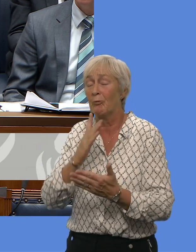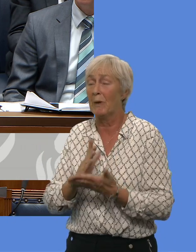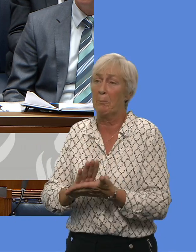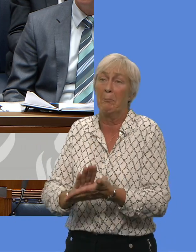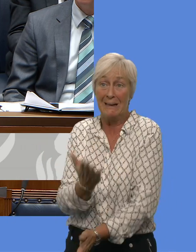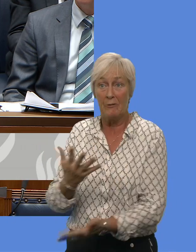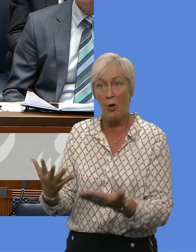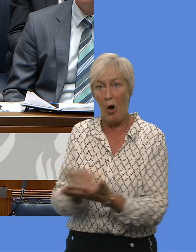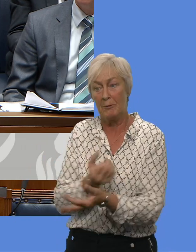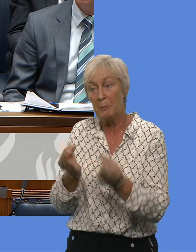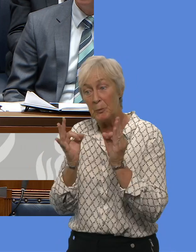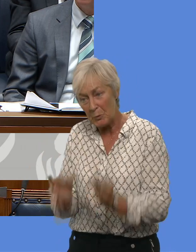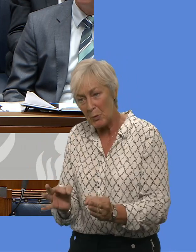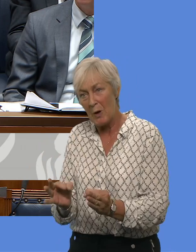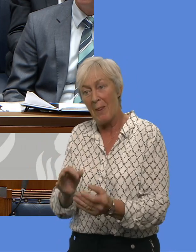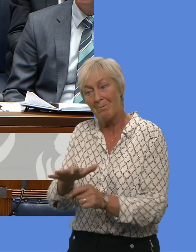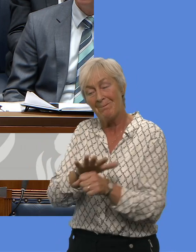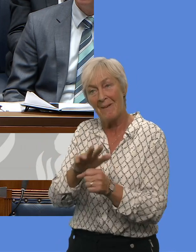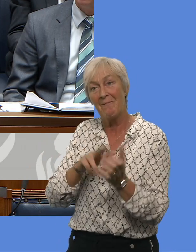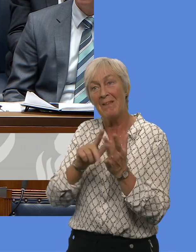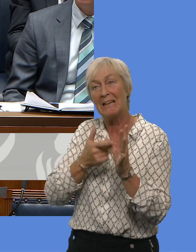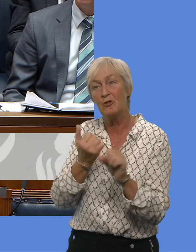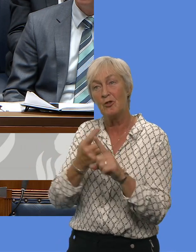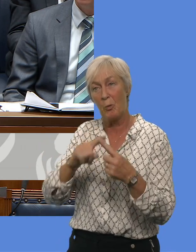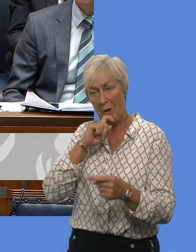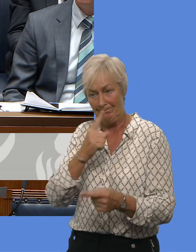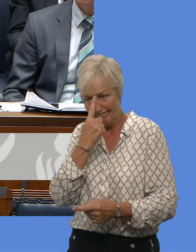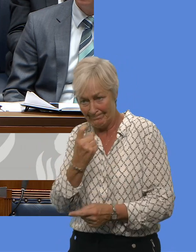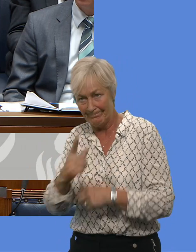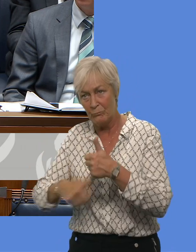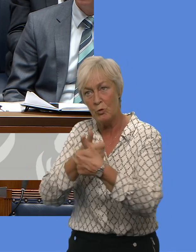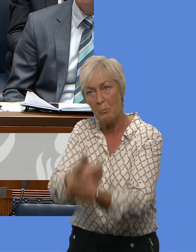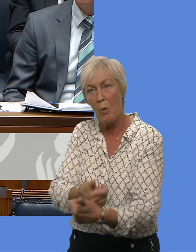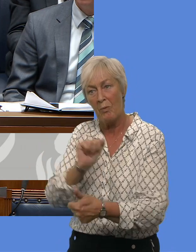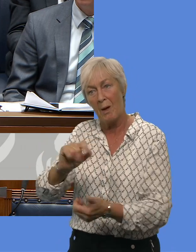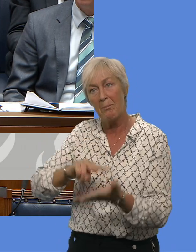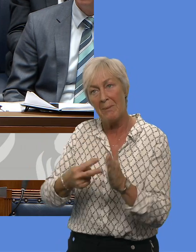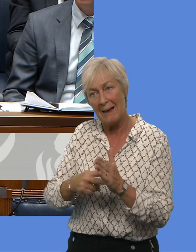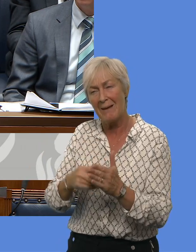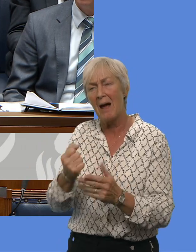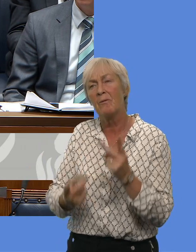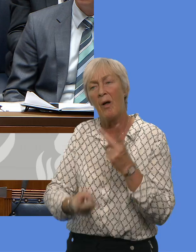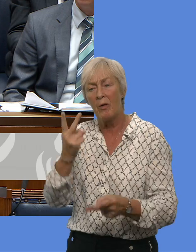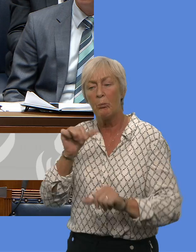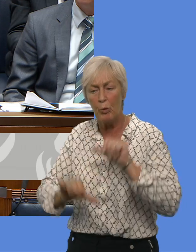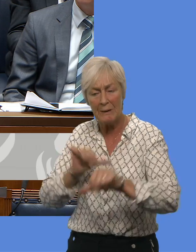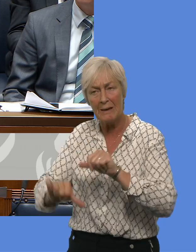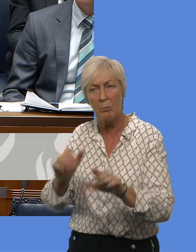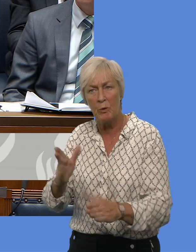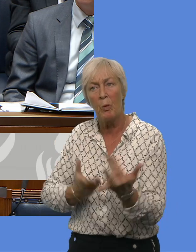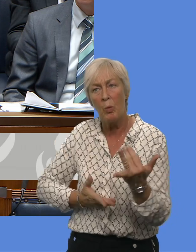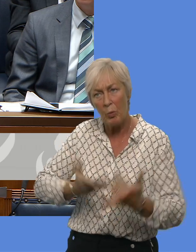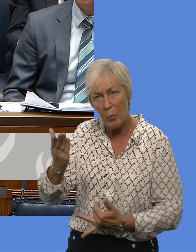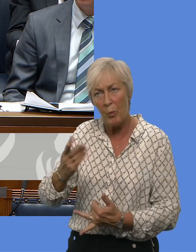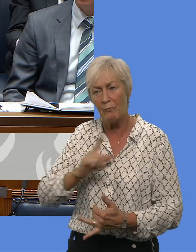that we've got that confirmation that the Urban Village project will be able to support that. Obviously there's a number of processes to be gone through in